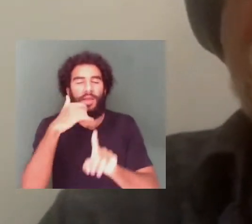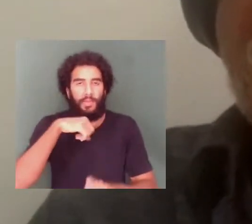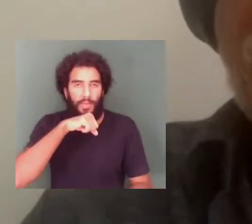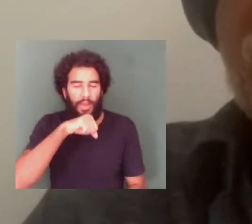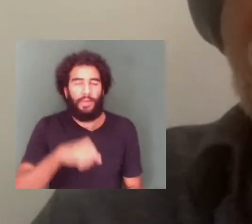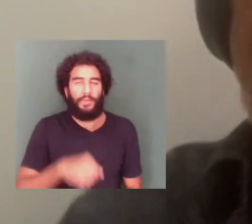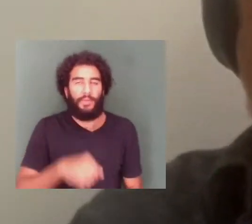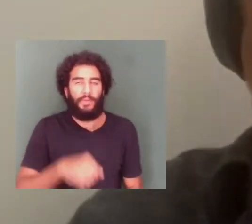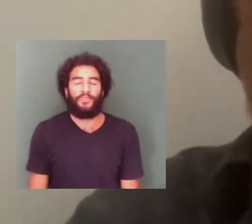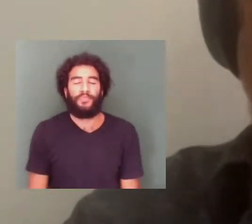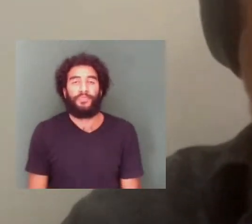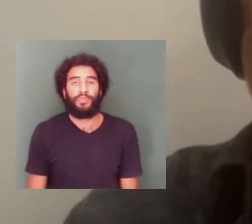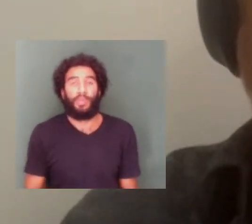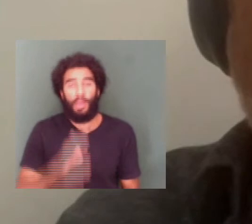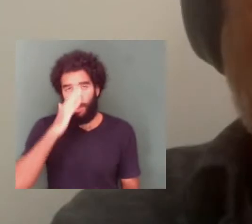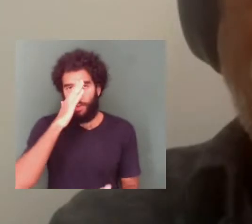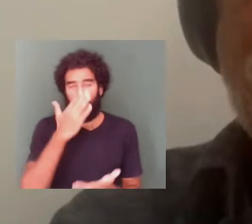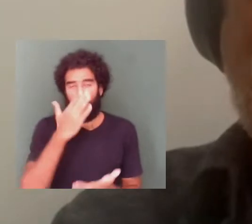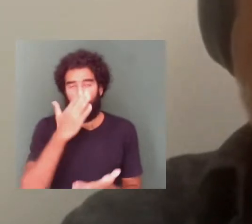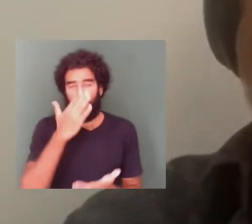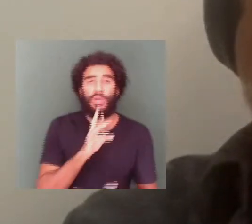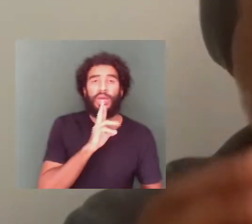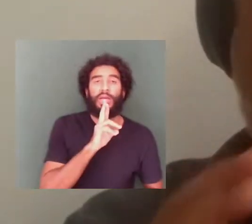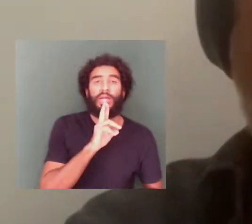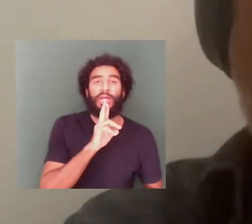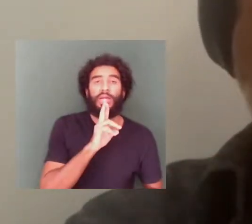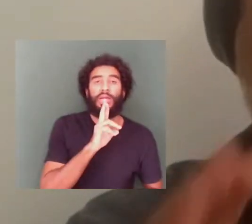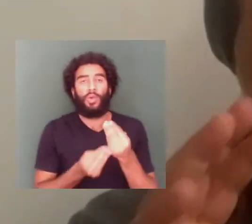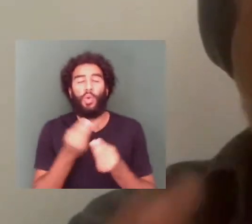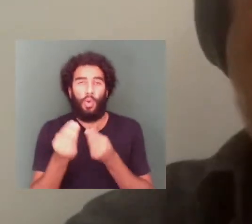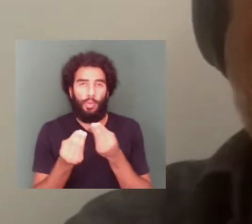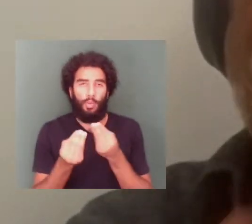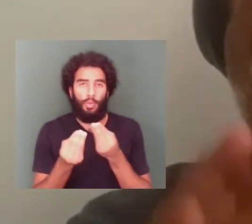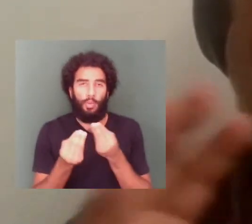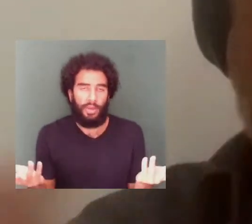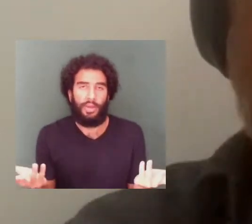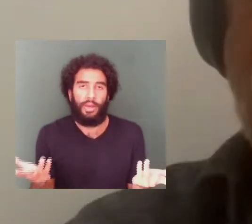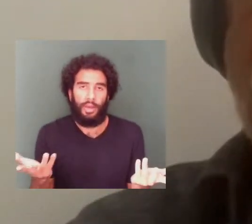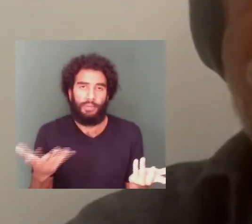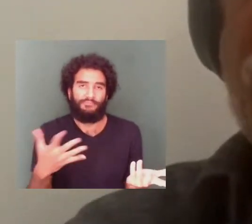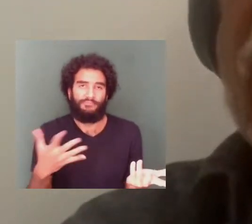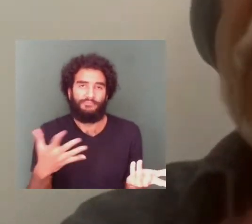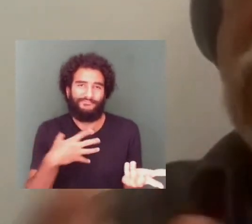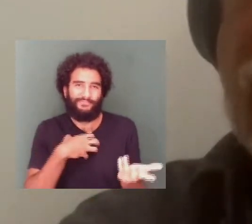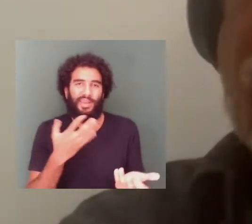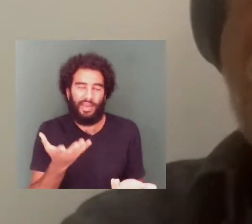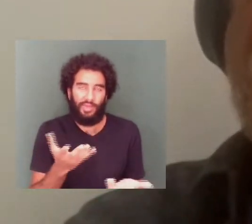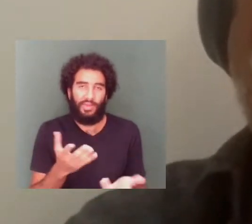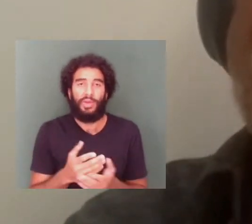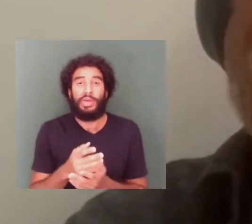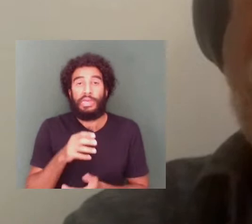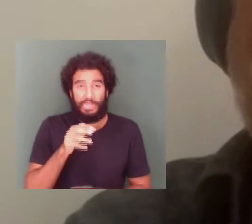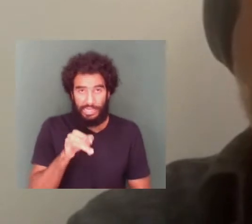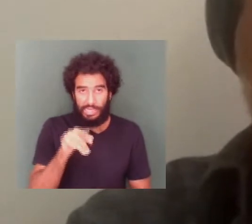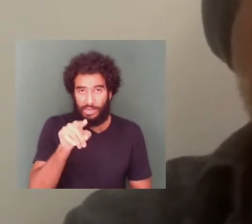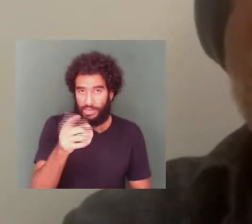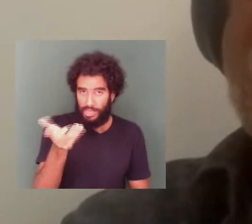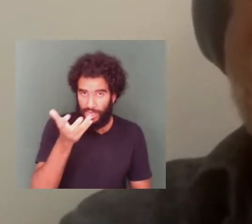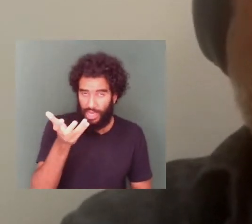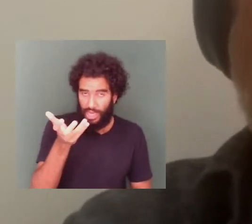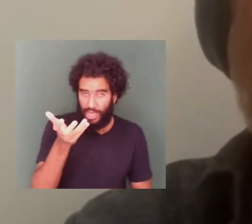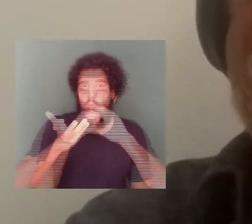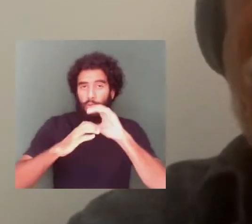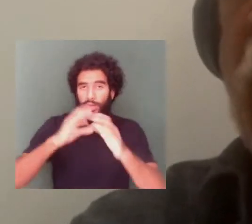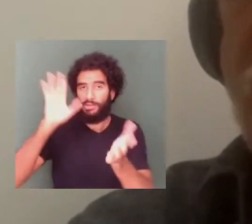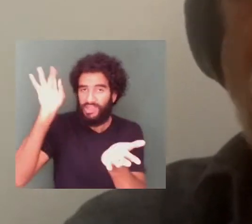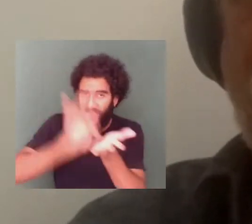the disclosure of information is not the only thing that we are to do. I think we need a communication